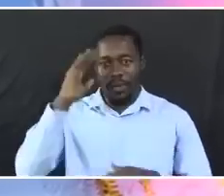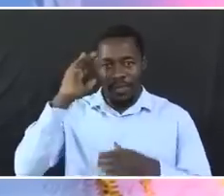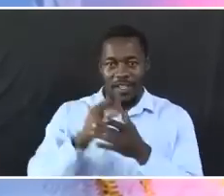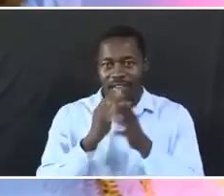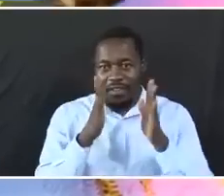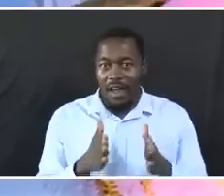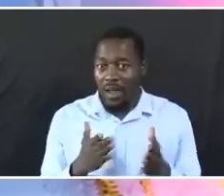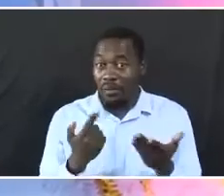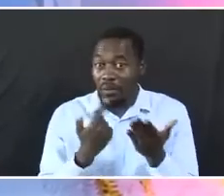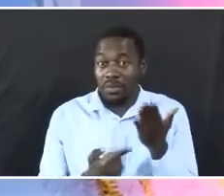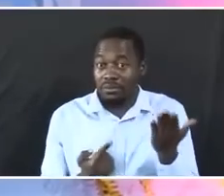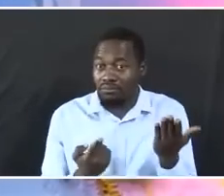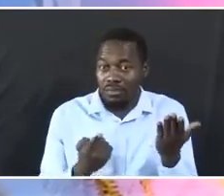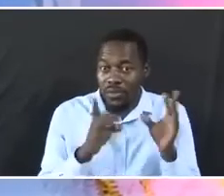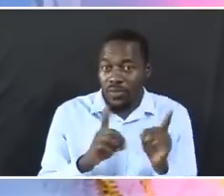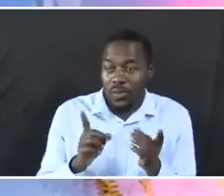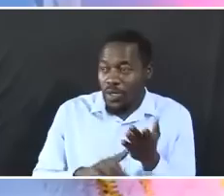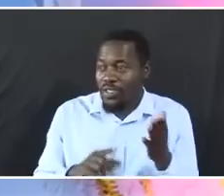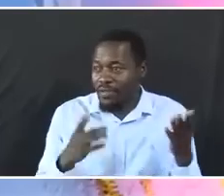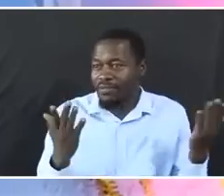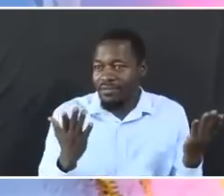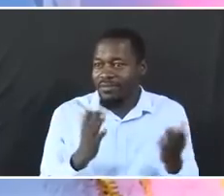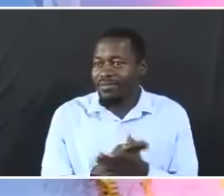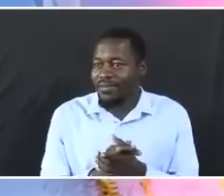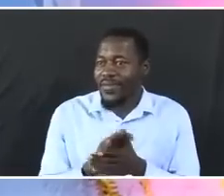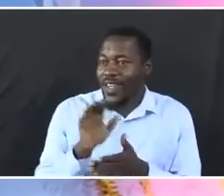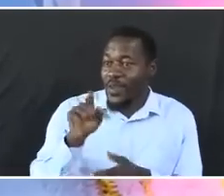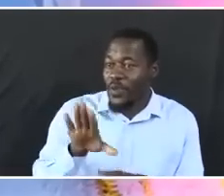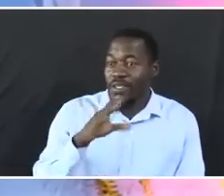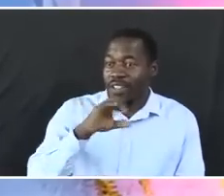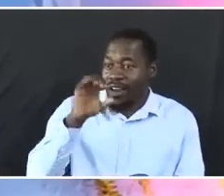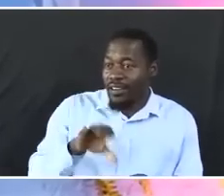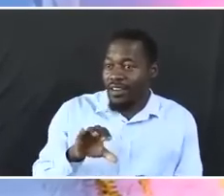We are not raising our children.